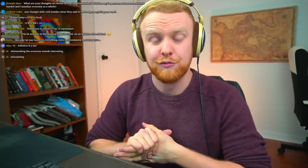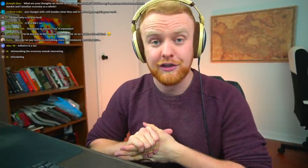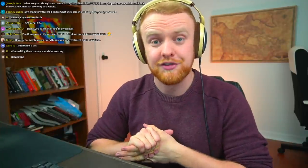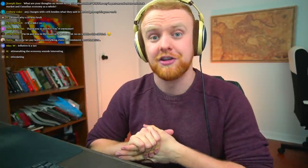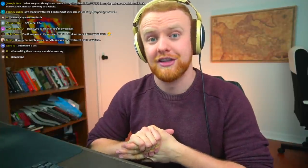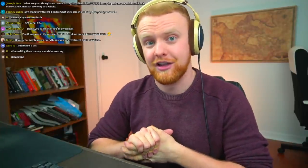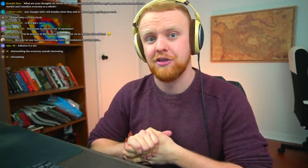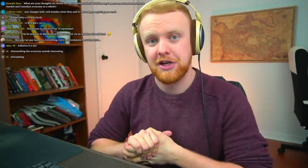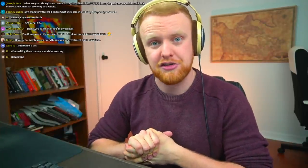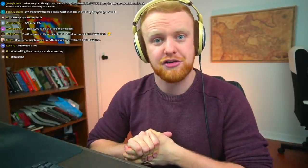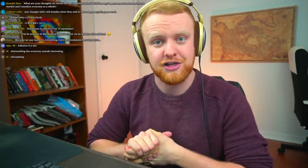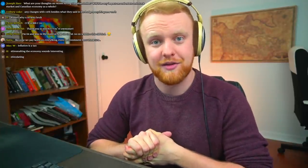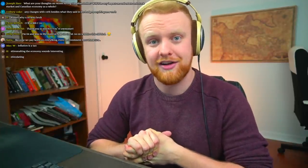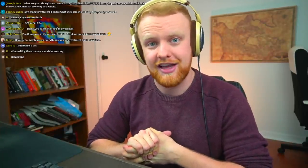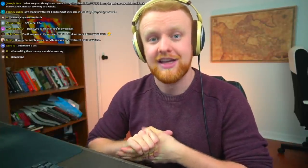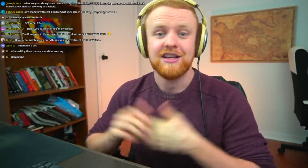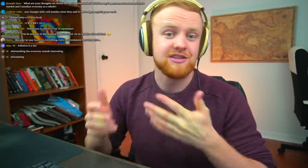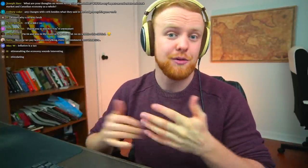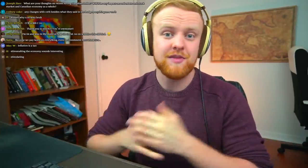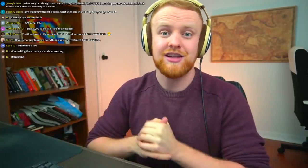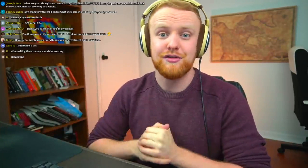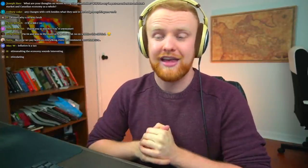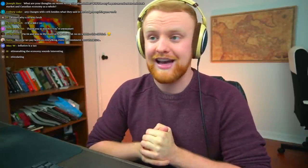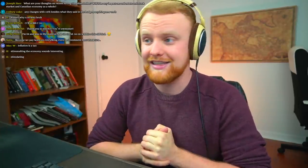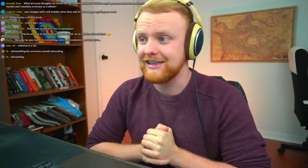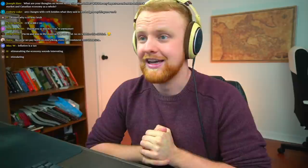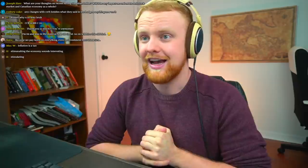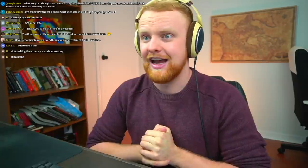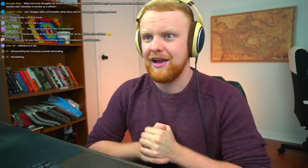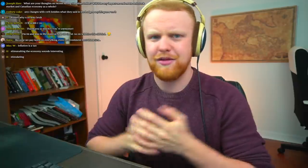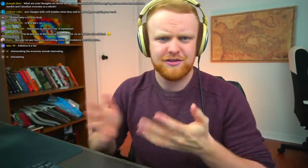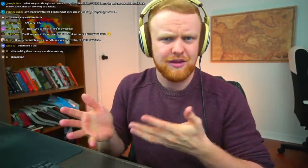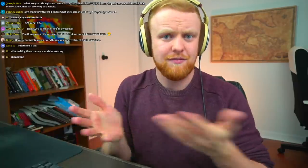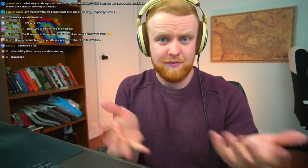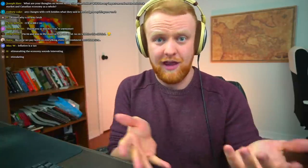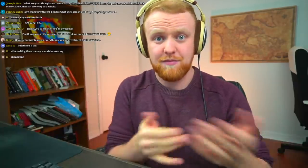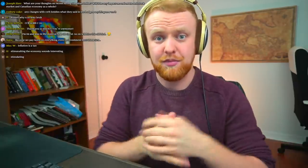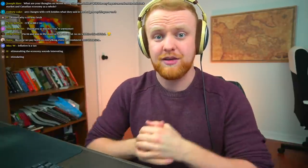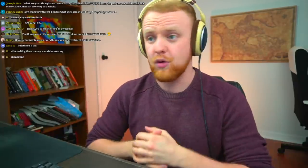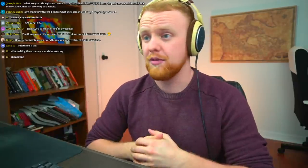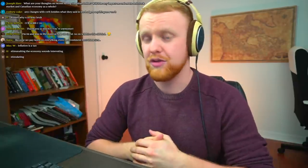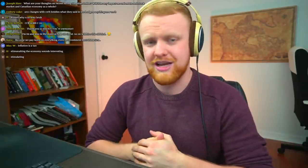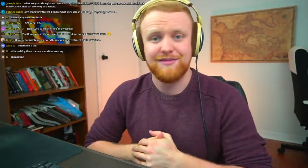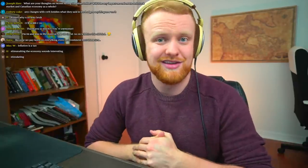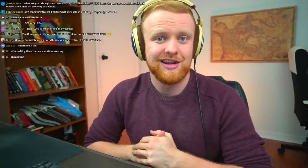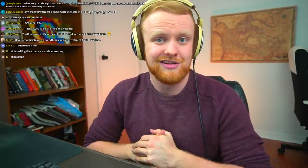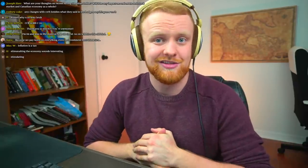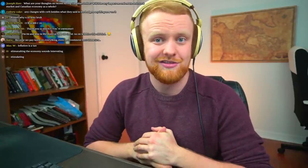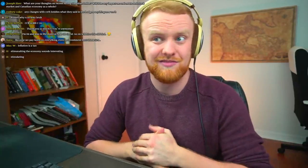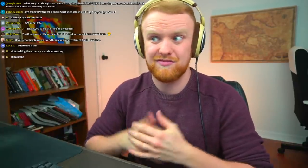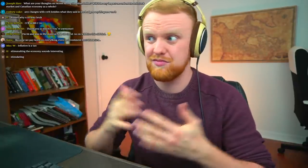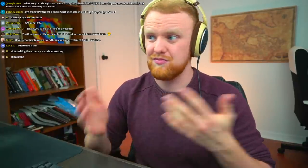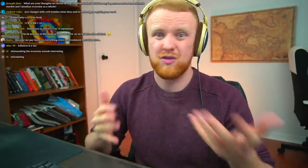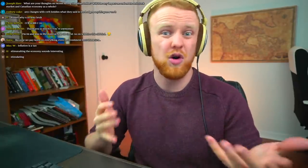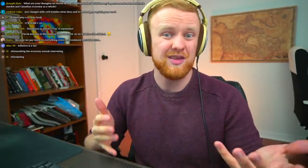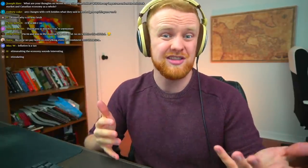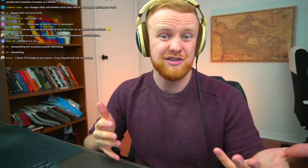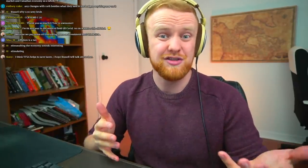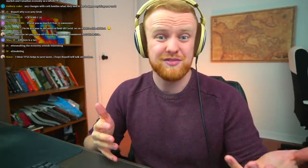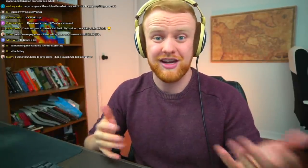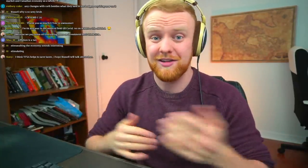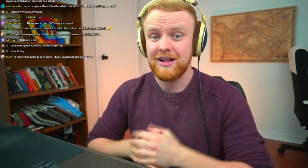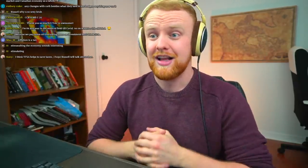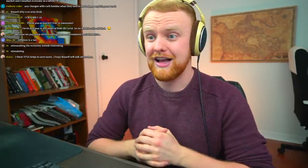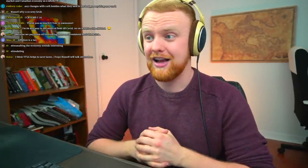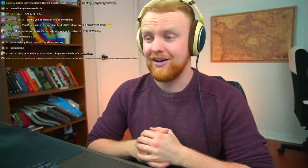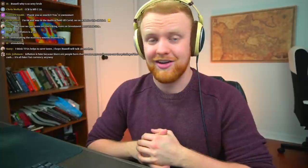as a realtor in the greater Toronto area. So I do that. And I'm also have been putting more and more time into growing this